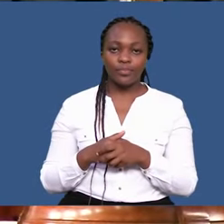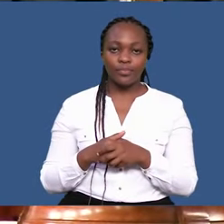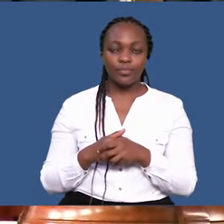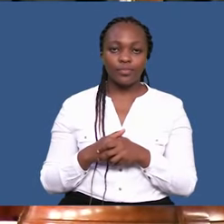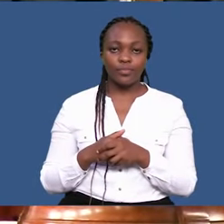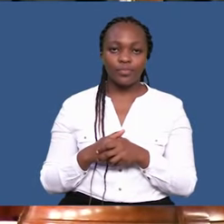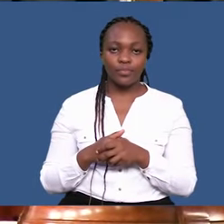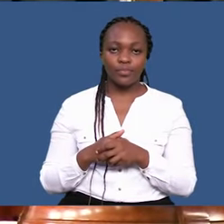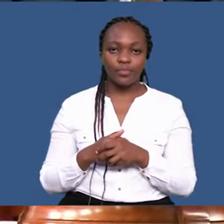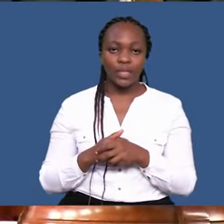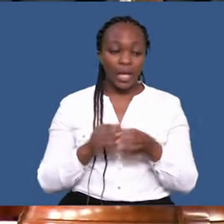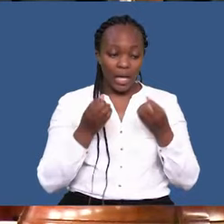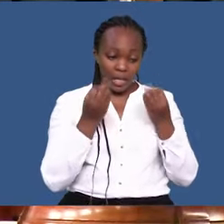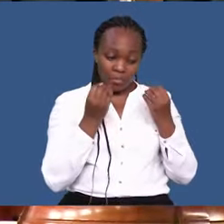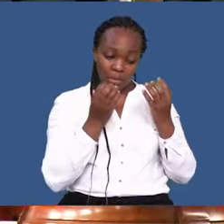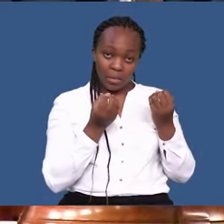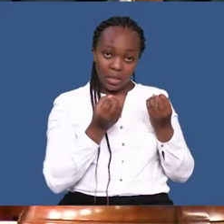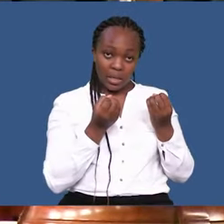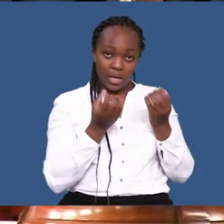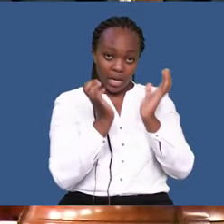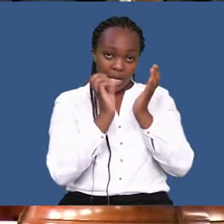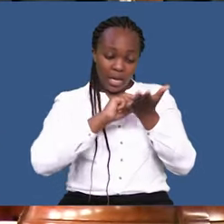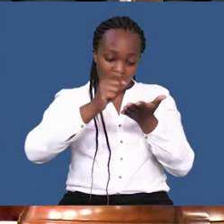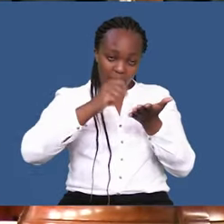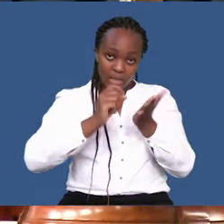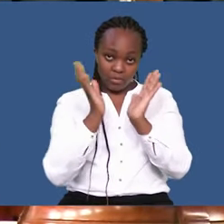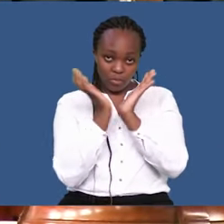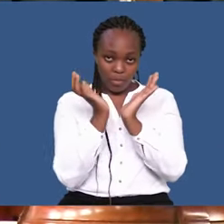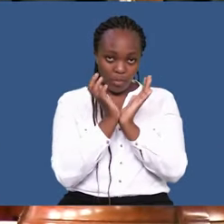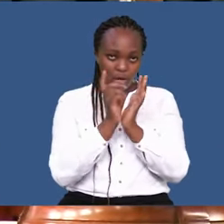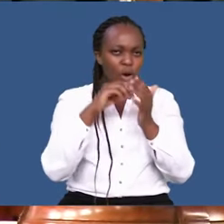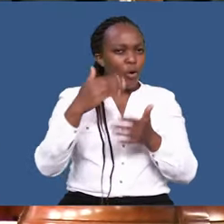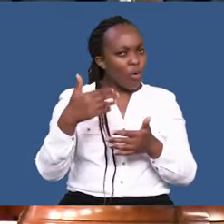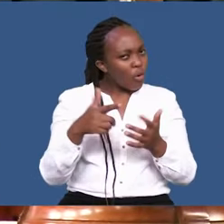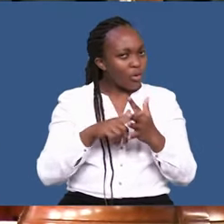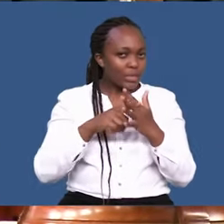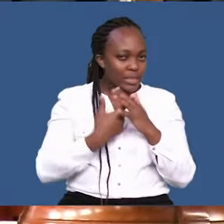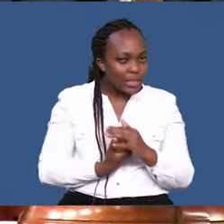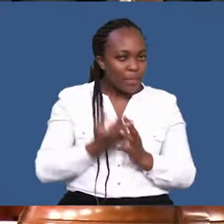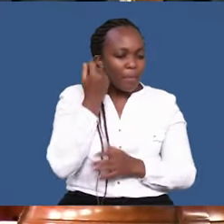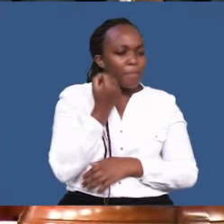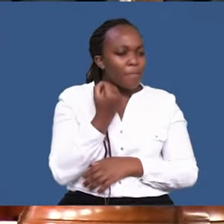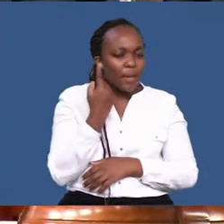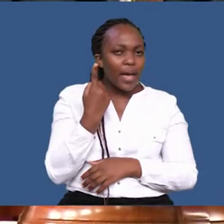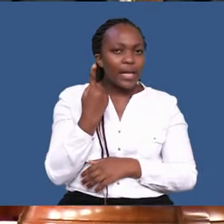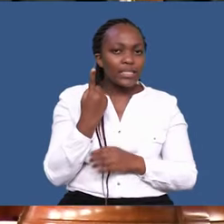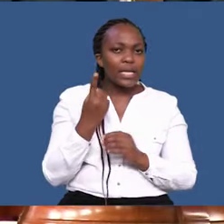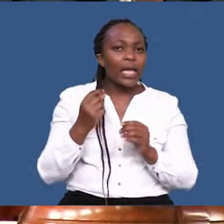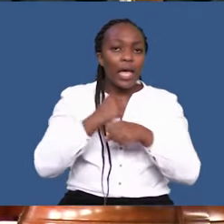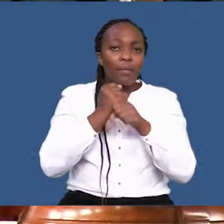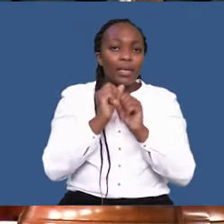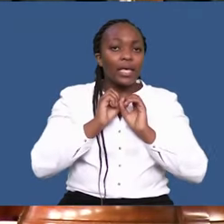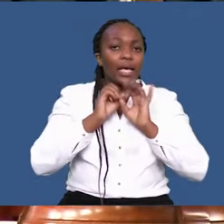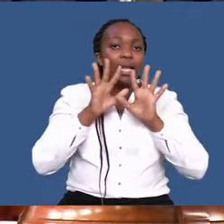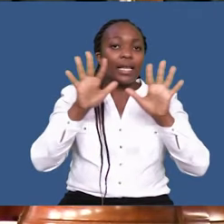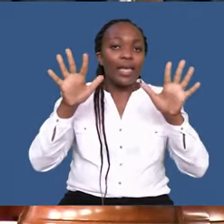In most of his writings, Paul always begins by establishing spiritual concepts and ideas,